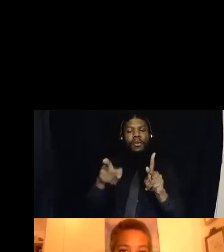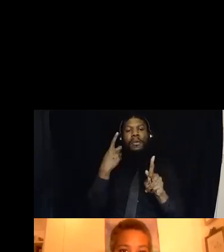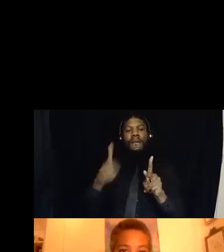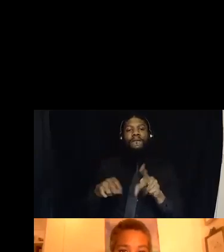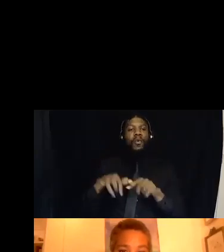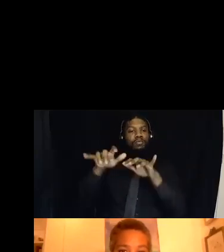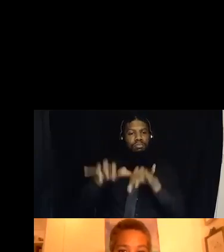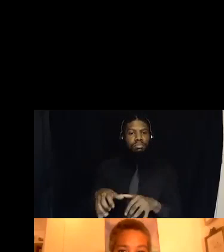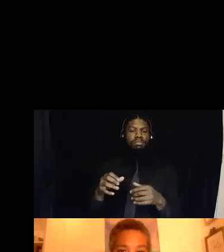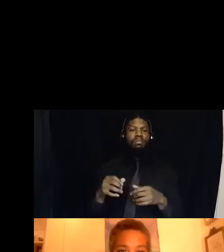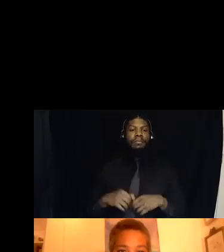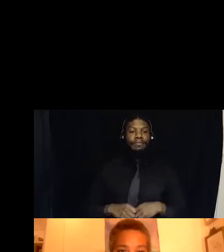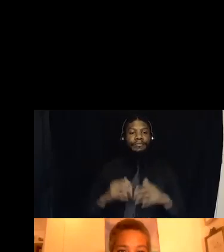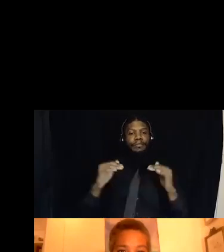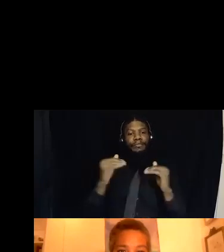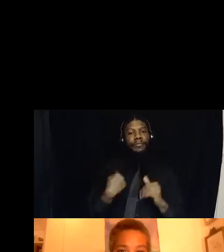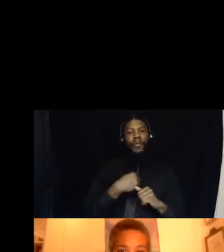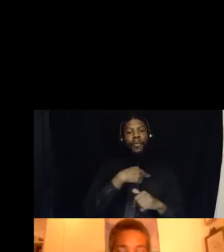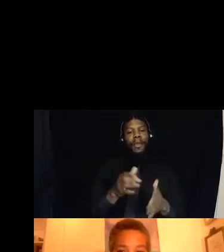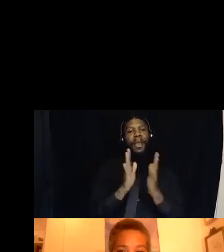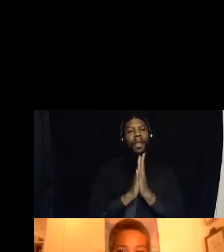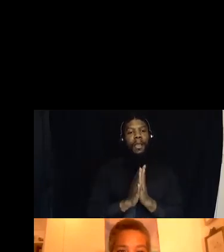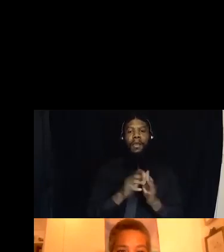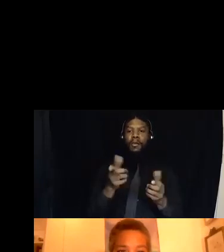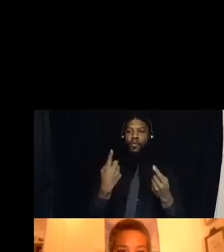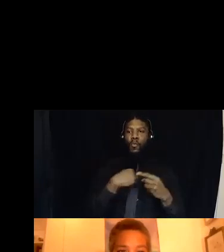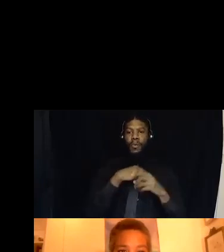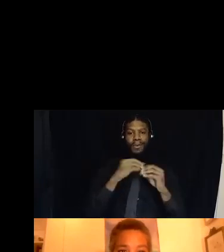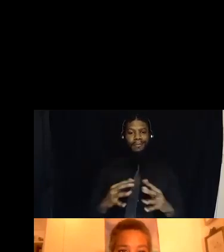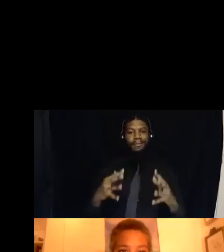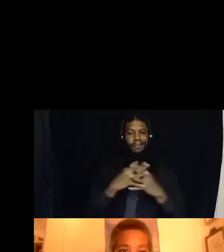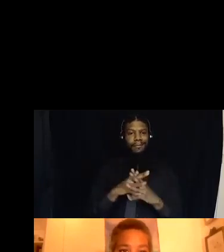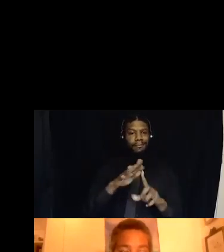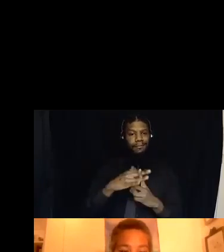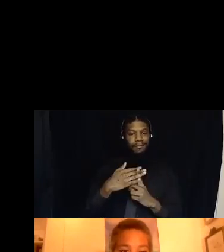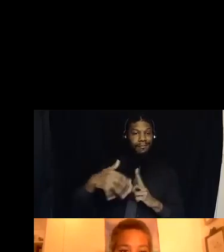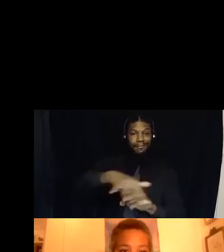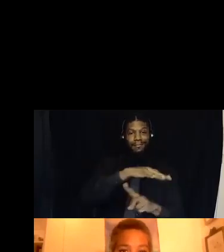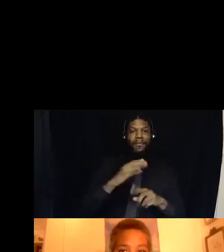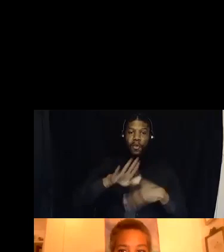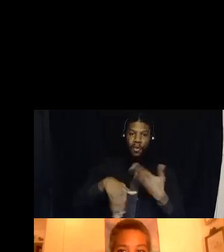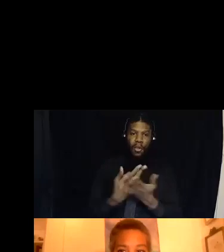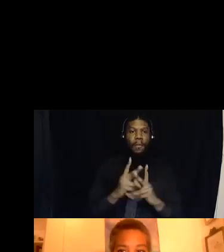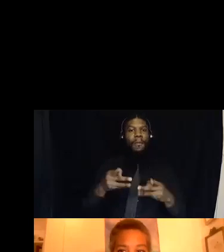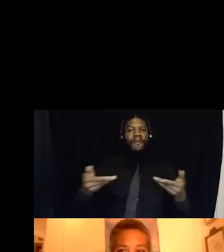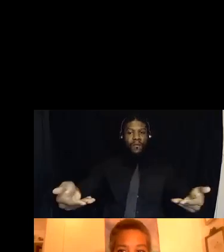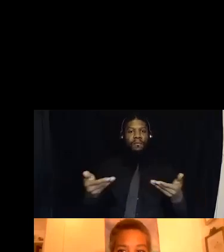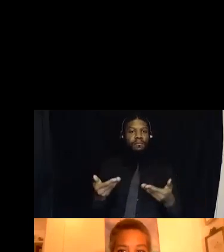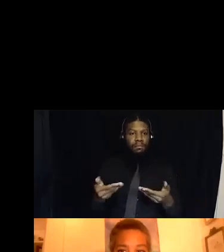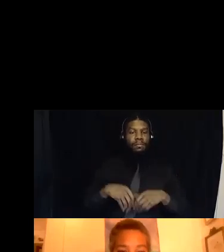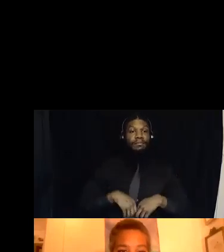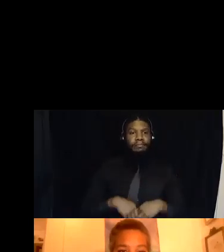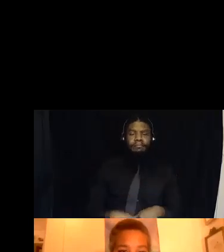hold as we work together to create an environment where everyone feels welcome. And fair warning, we will absolutely not tolerate